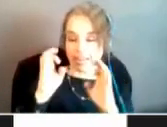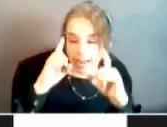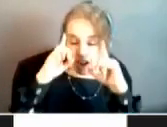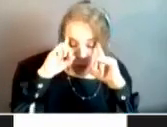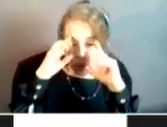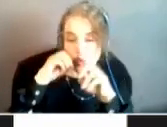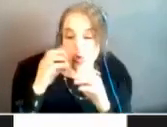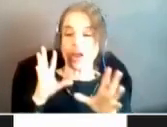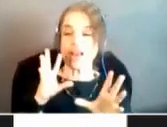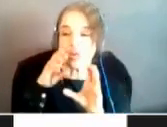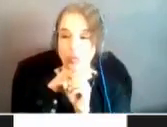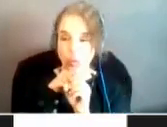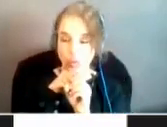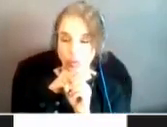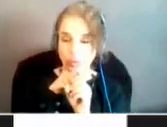education, which includes